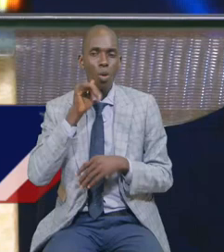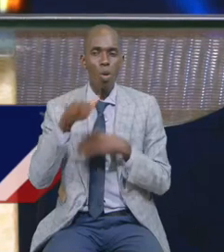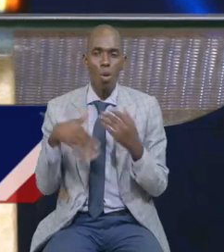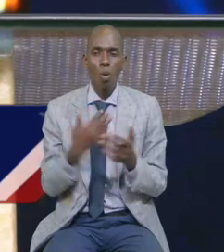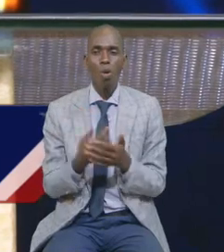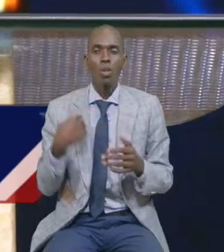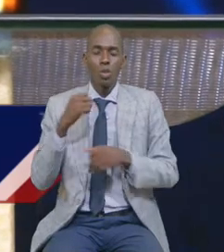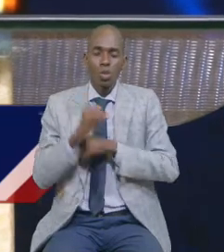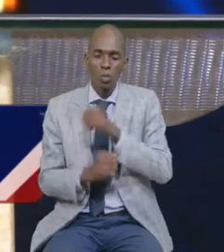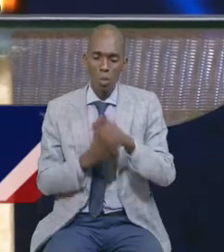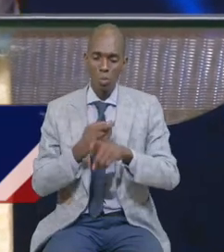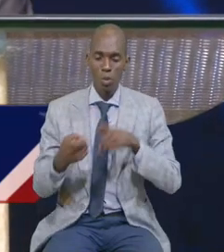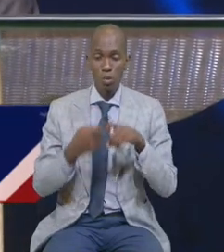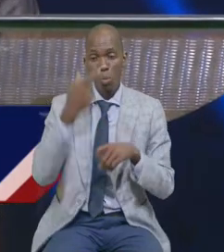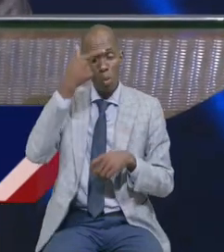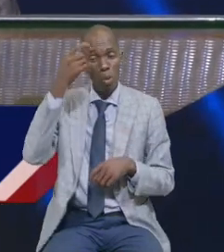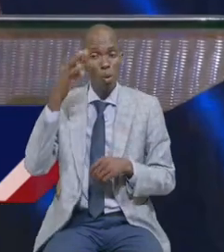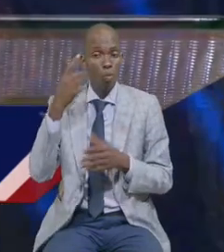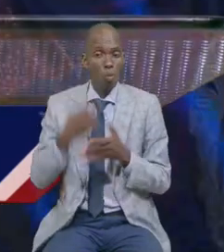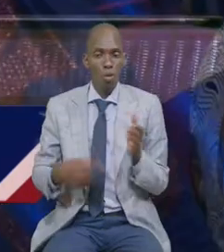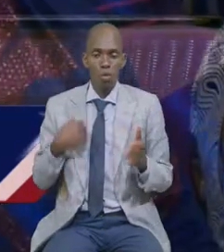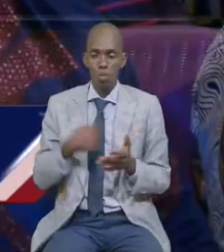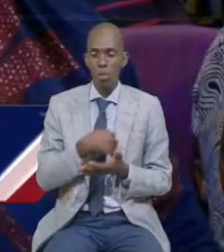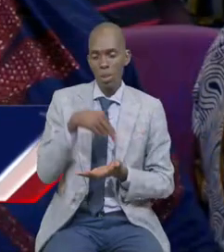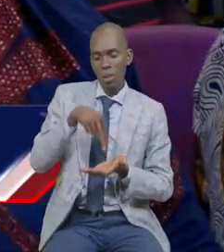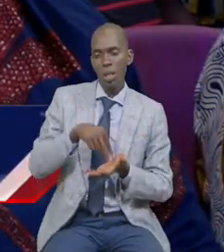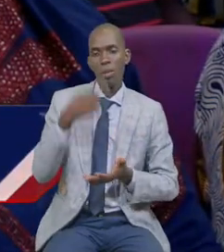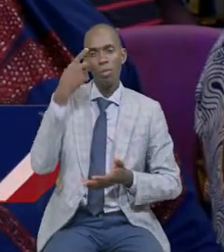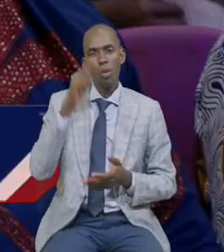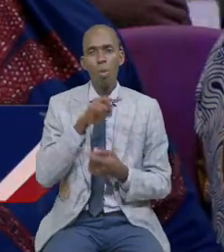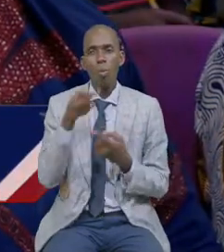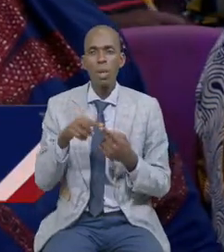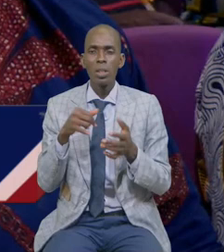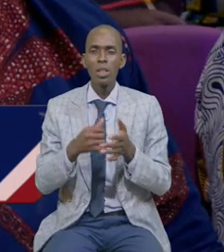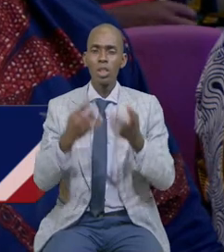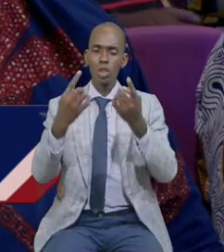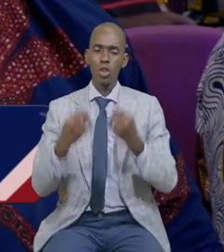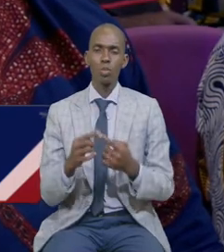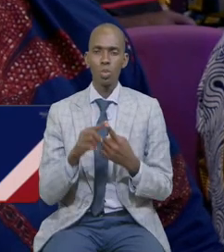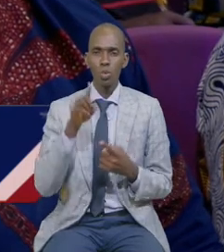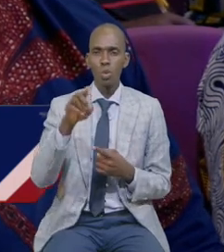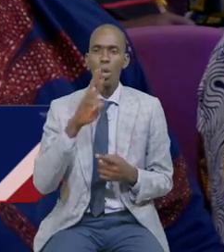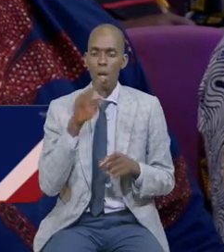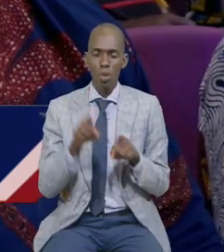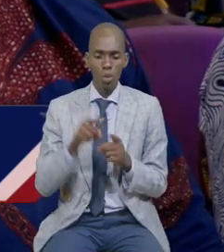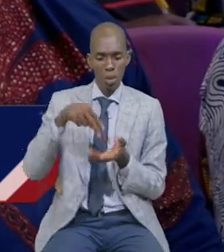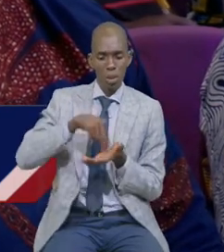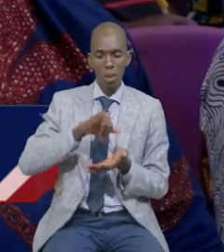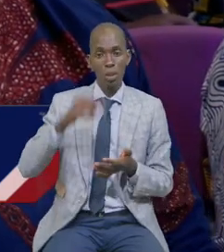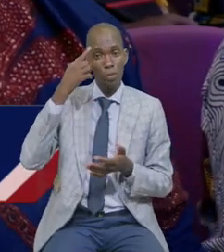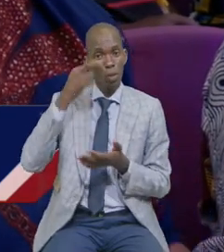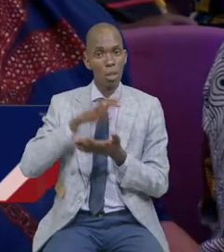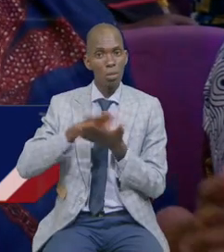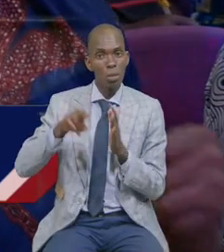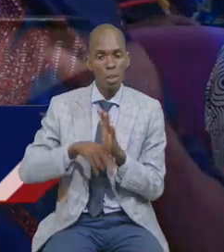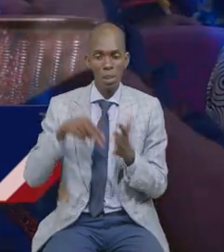for and how we stand for what we stand for. And so when it comes to you and you too, you are standing for righteousness and you are standing